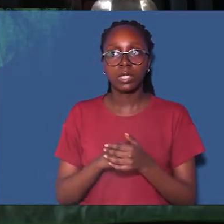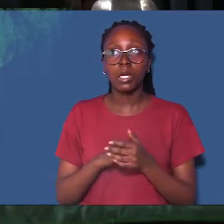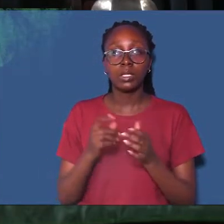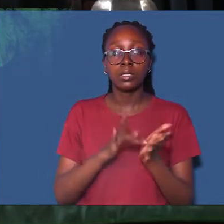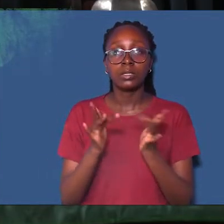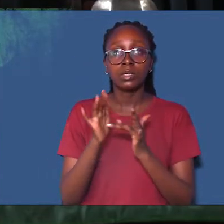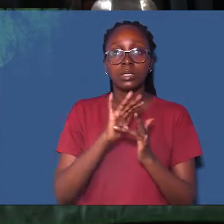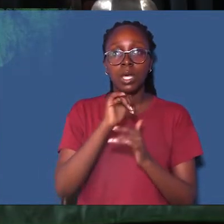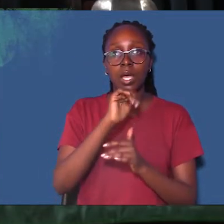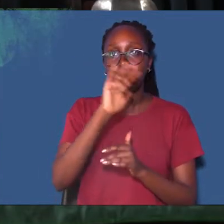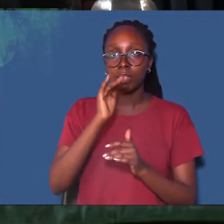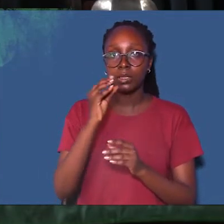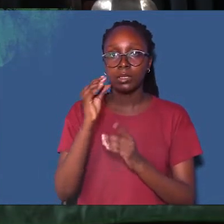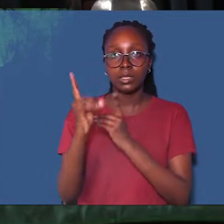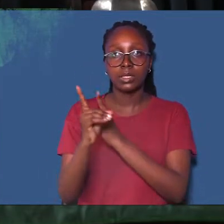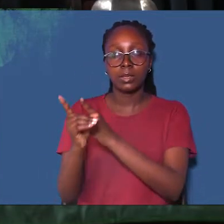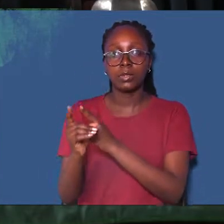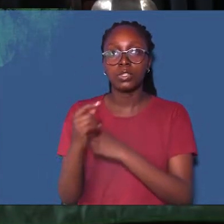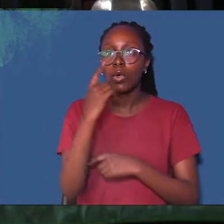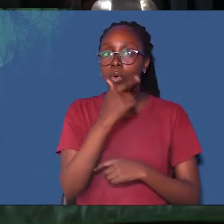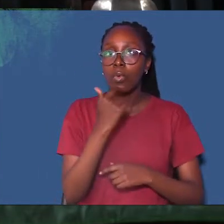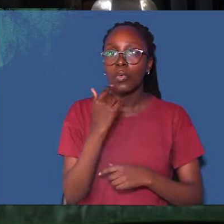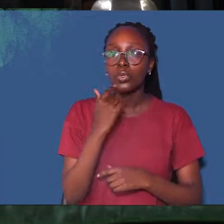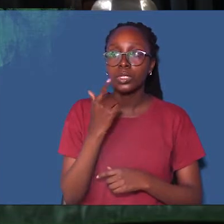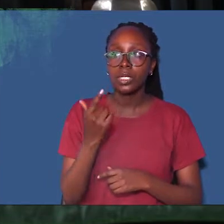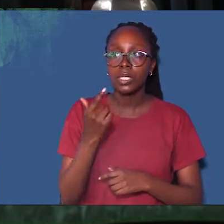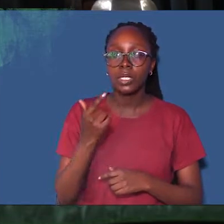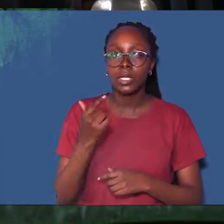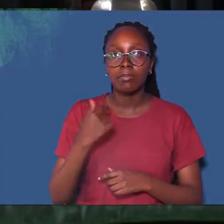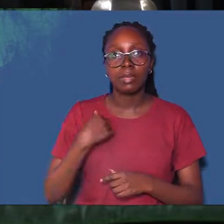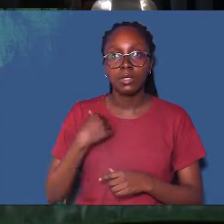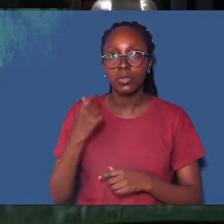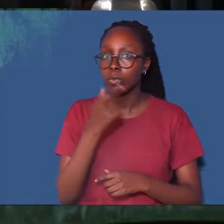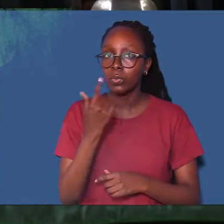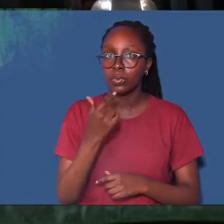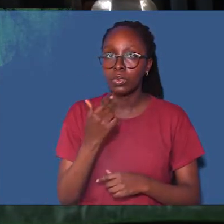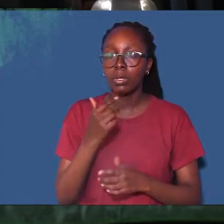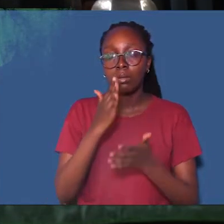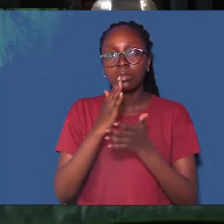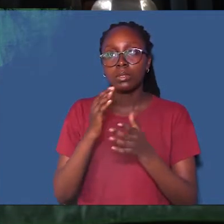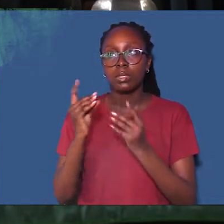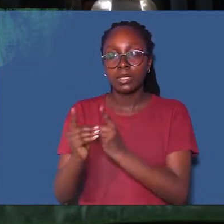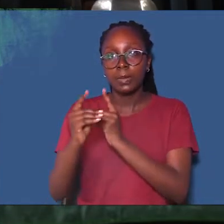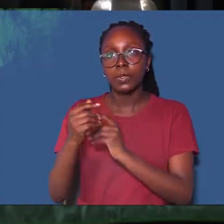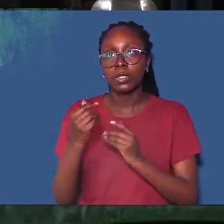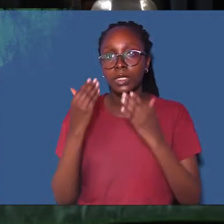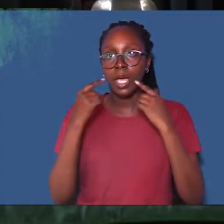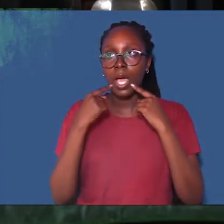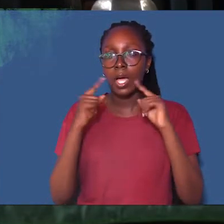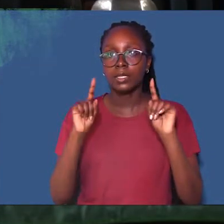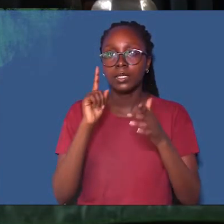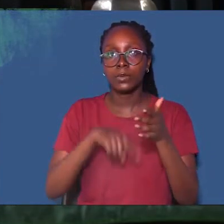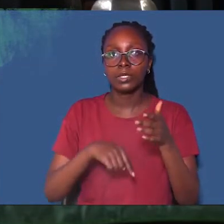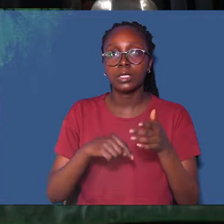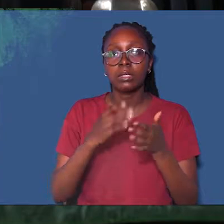am?' They replied, 'Some say John the Baptist, others say Elijah, and still others